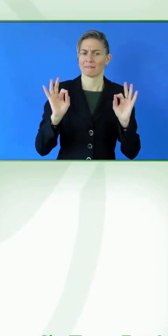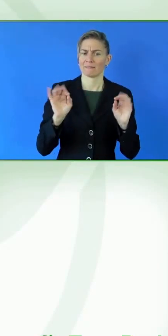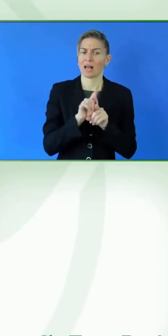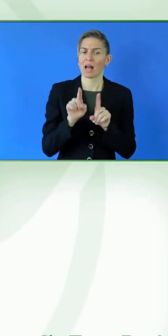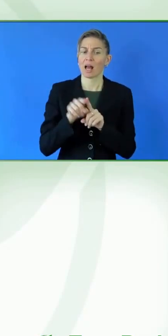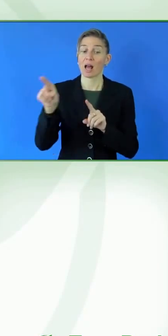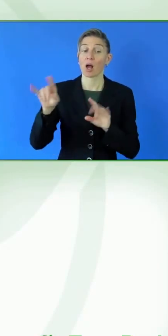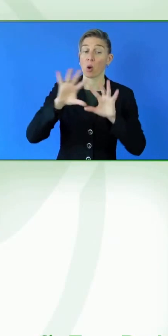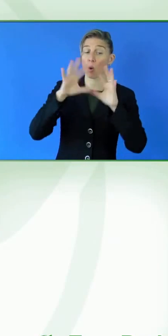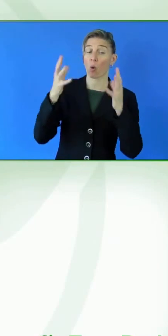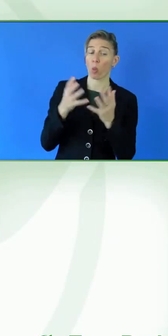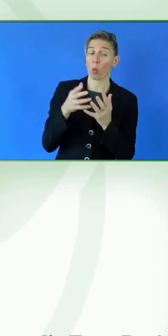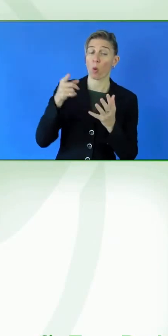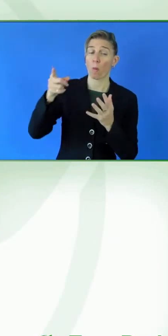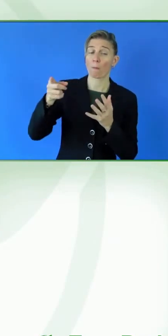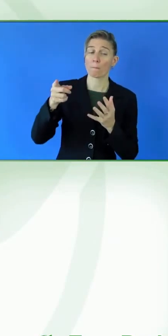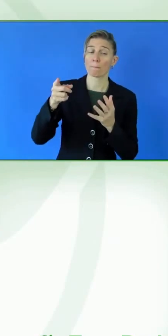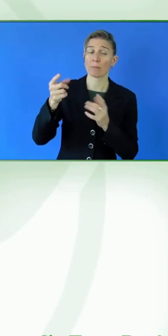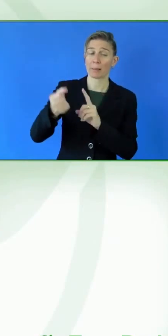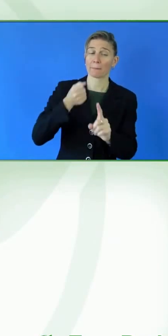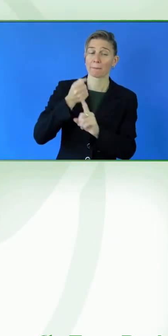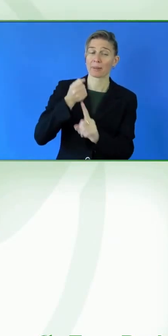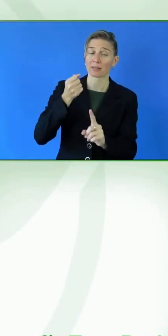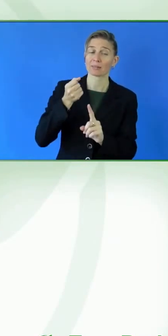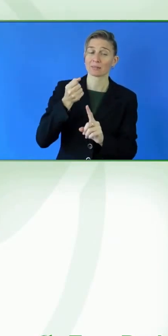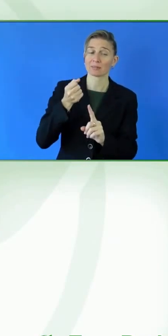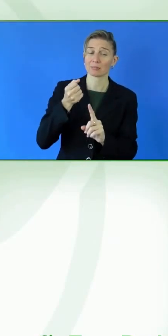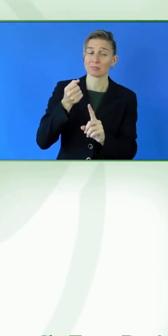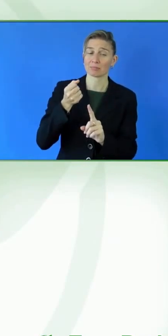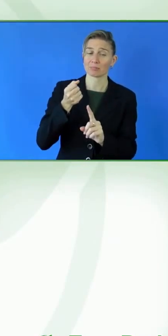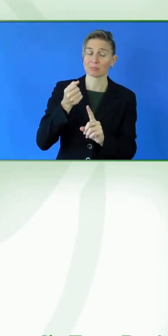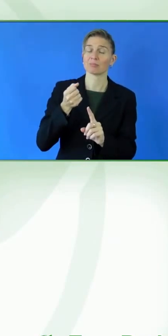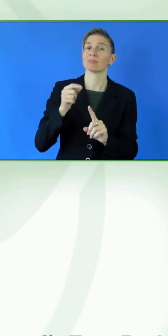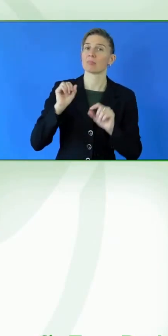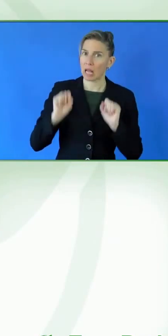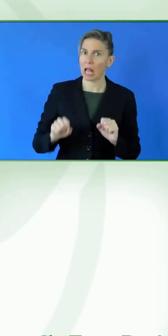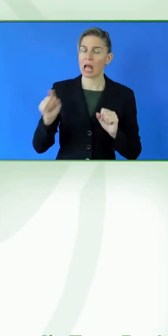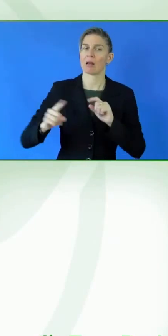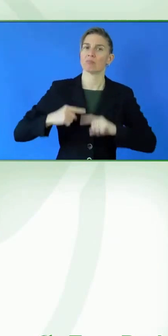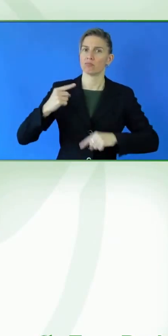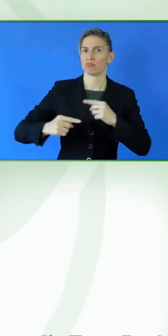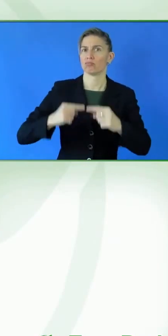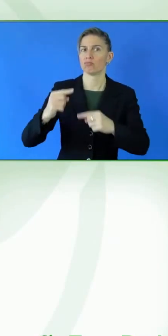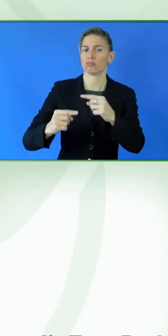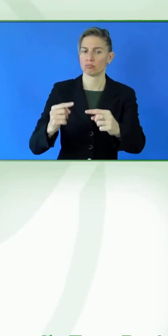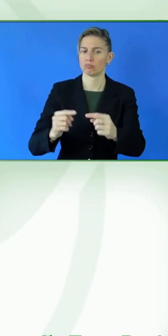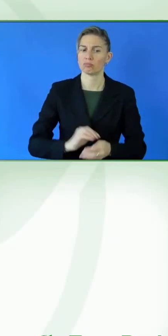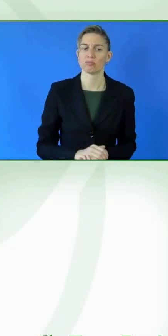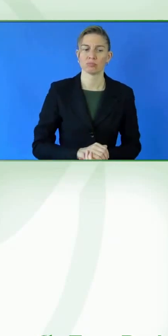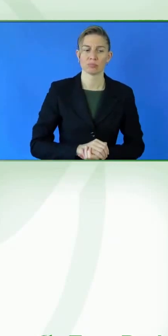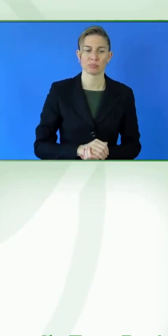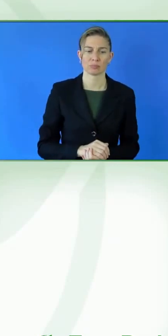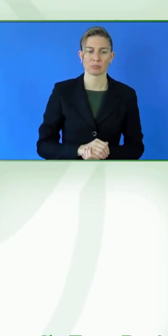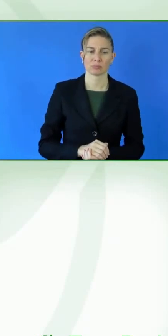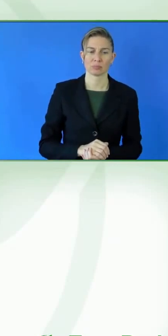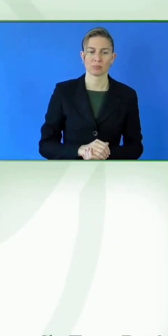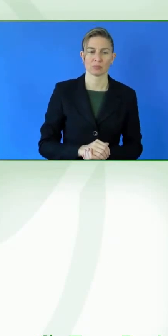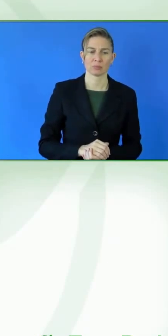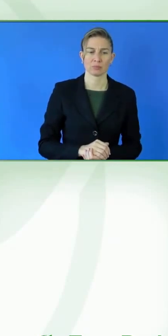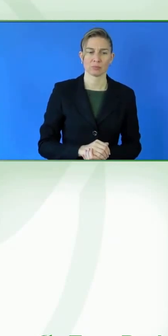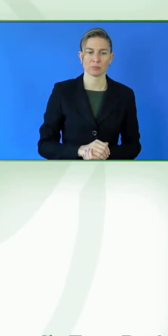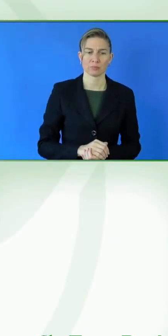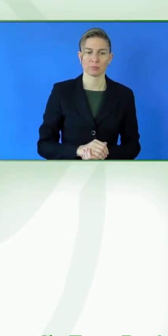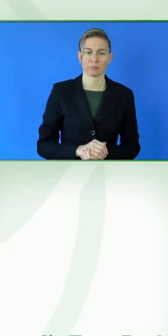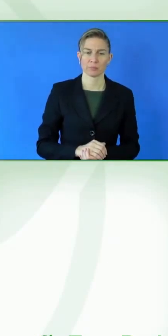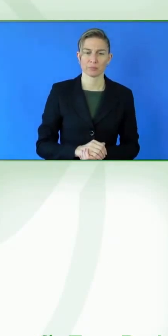on Inclusive Accessible Cities, and continue that work with the World Urban Forum TED. In Abu Dhabi, where we had a